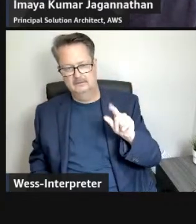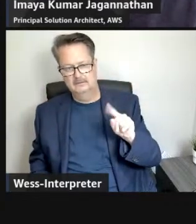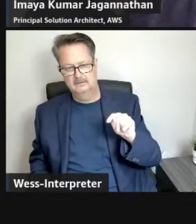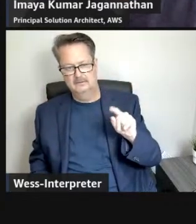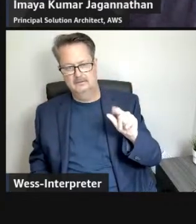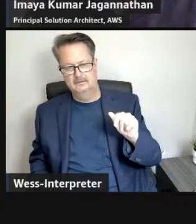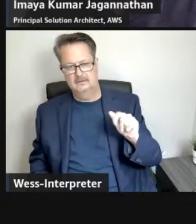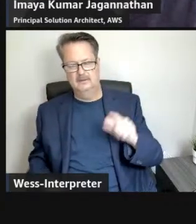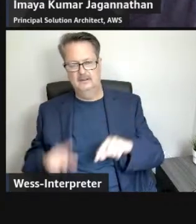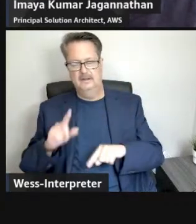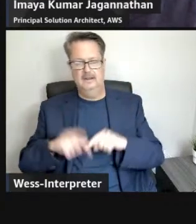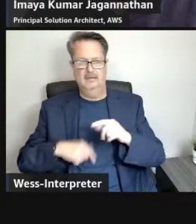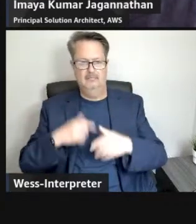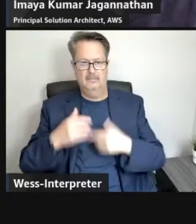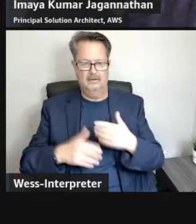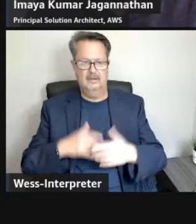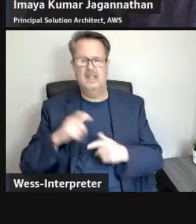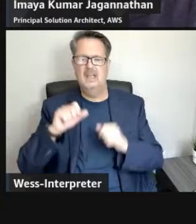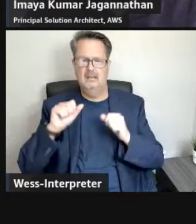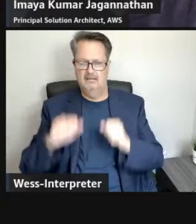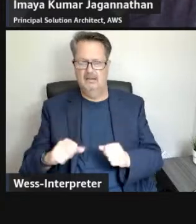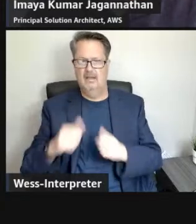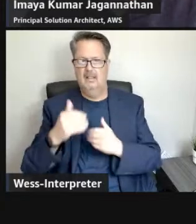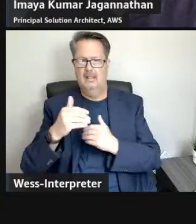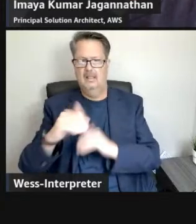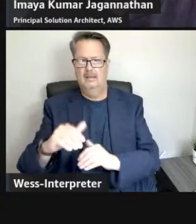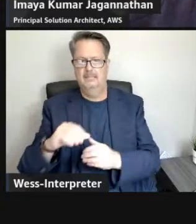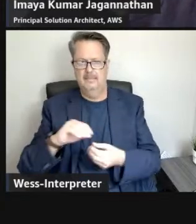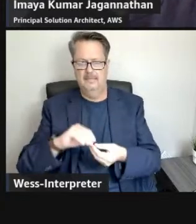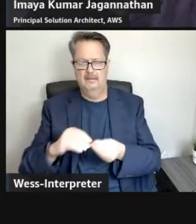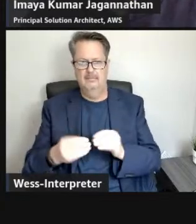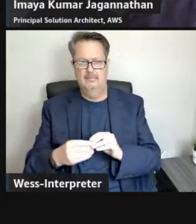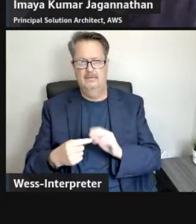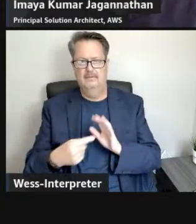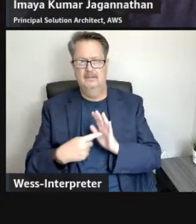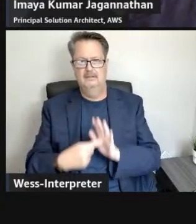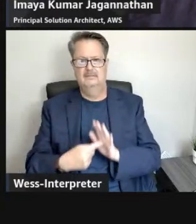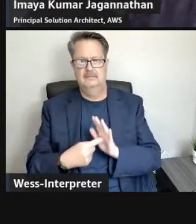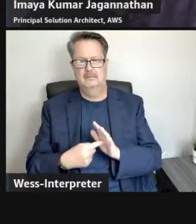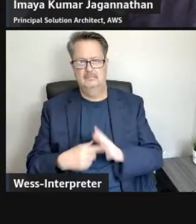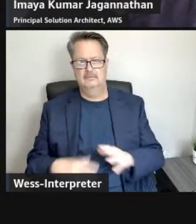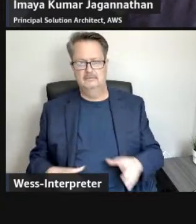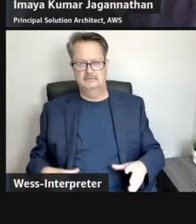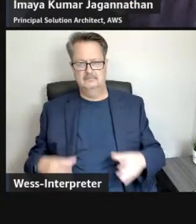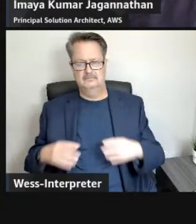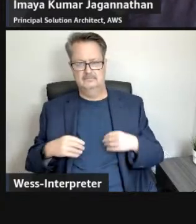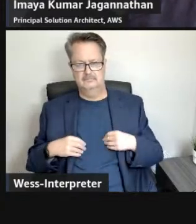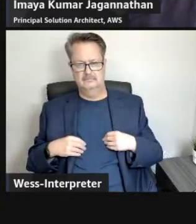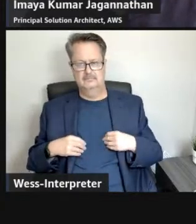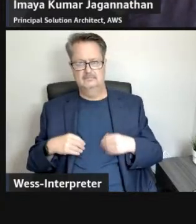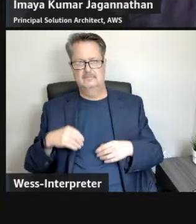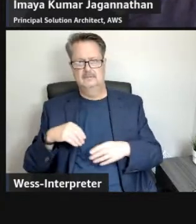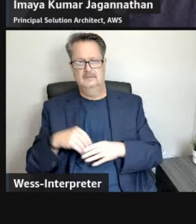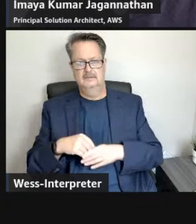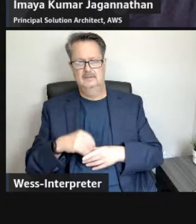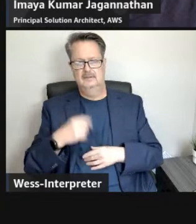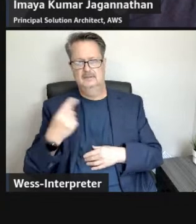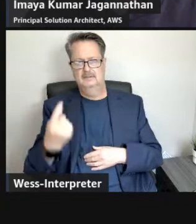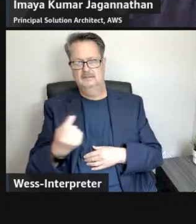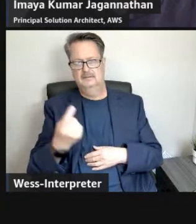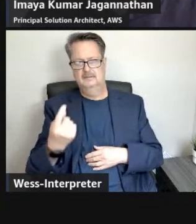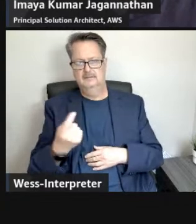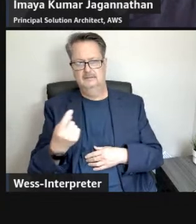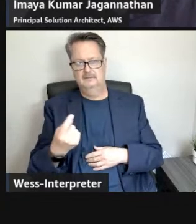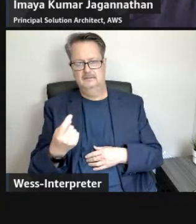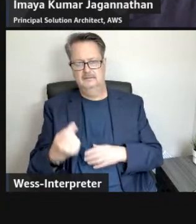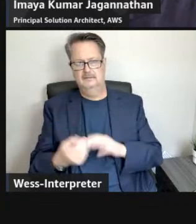you can set a limit on the number of labels to accept. So your application teams that are creating custom labels, custom metrics, are aware of how many